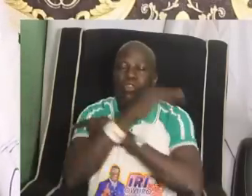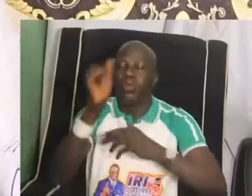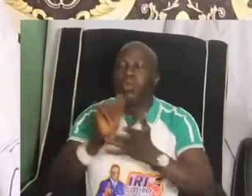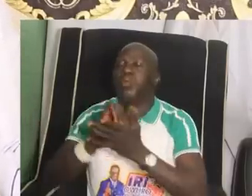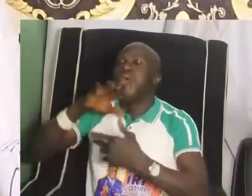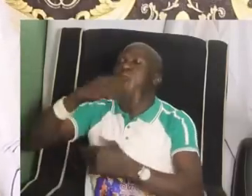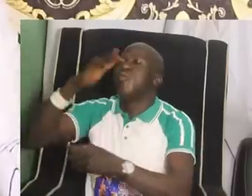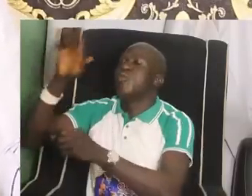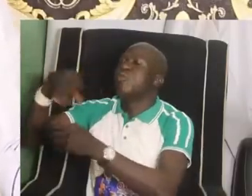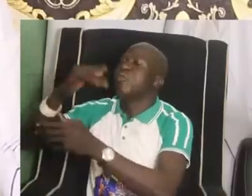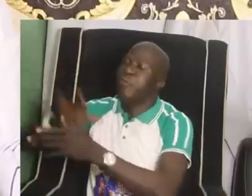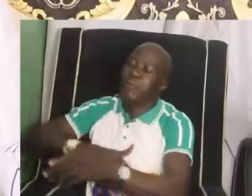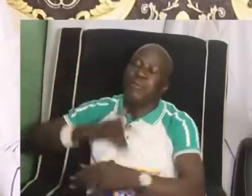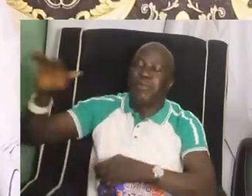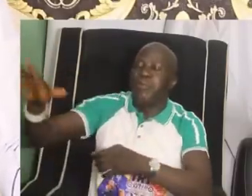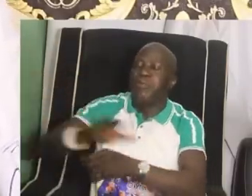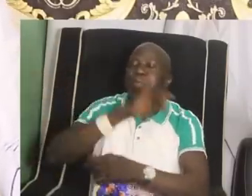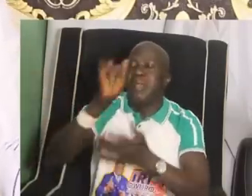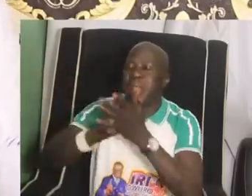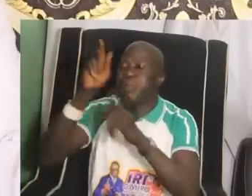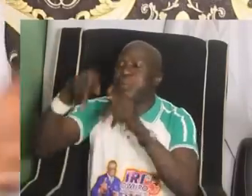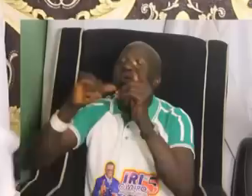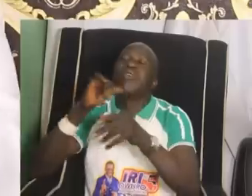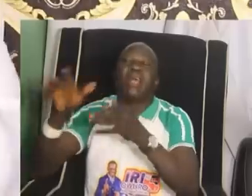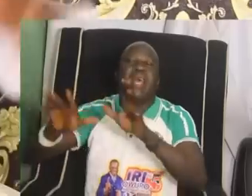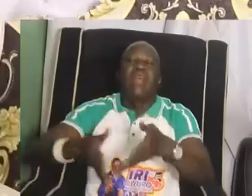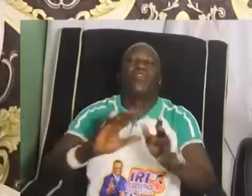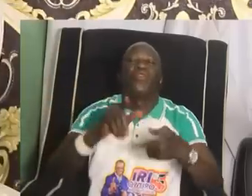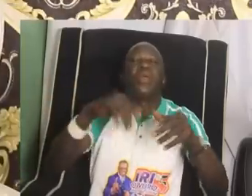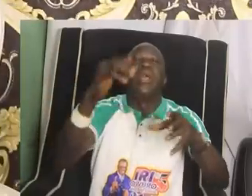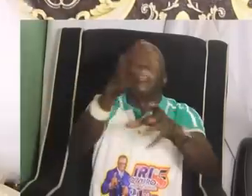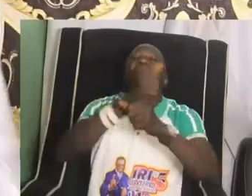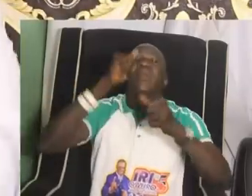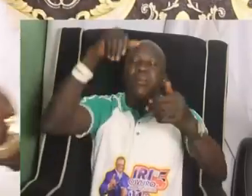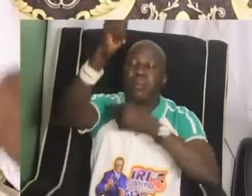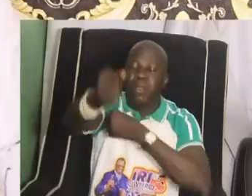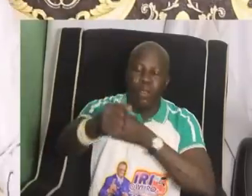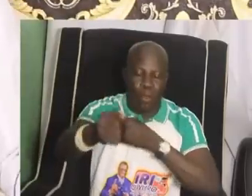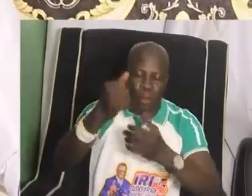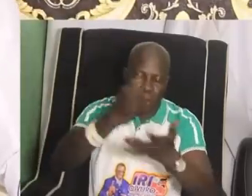that room of fulfillment, that is that room of fulfillment. The enemy did it together.